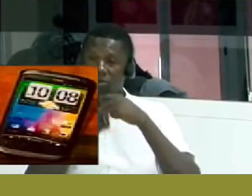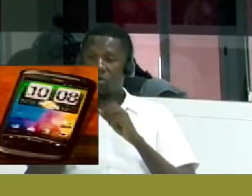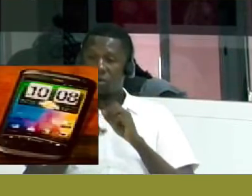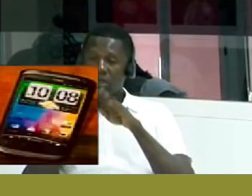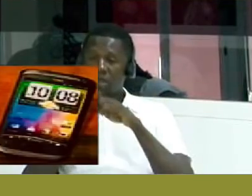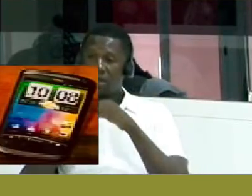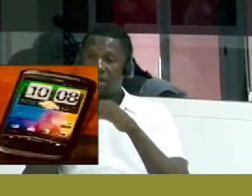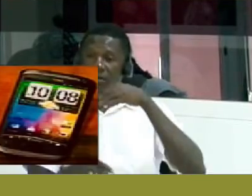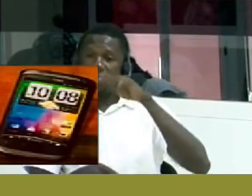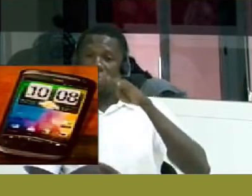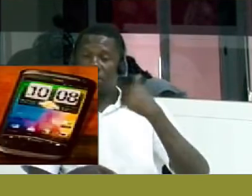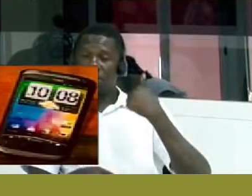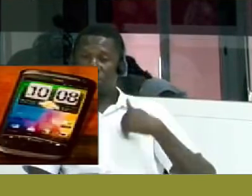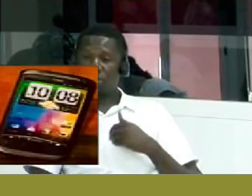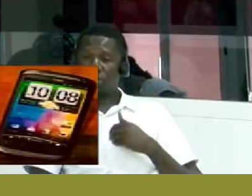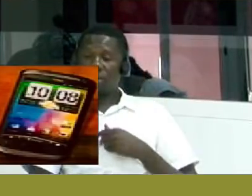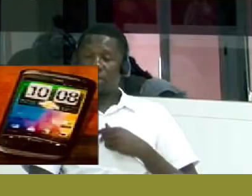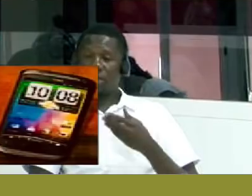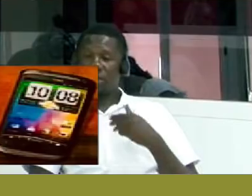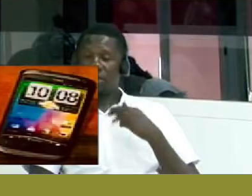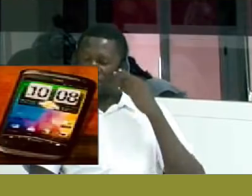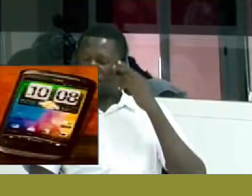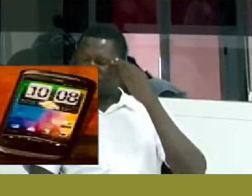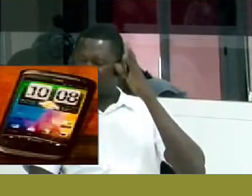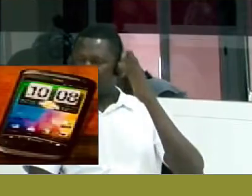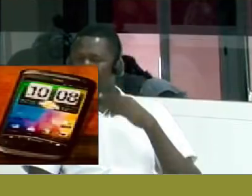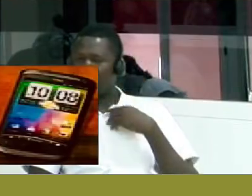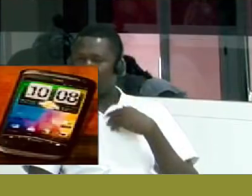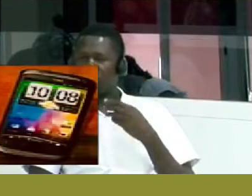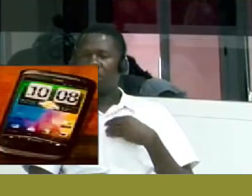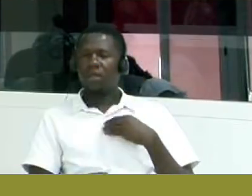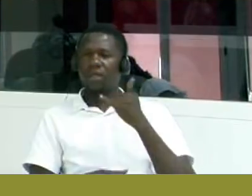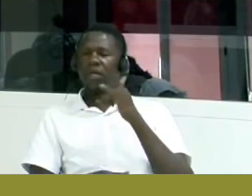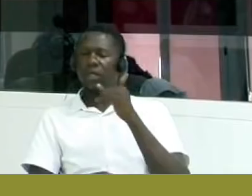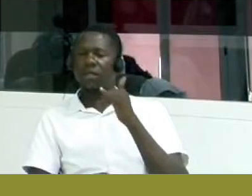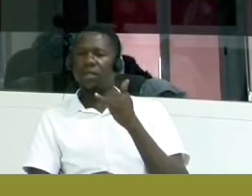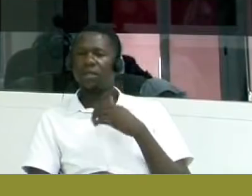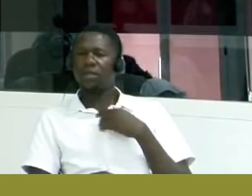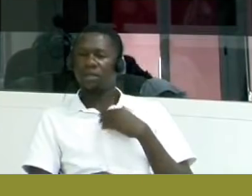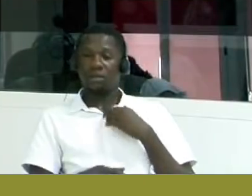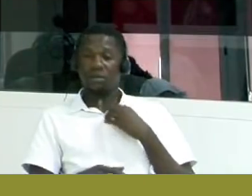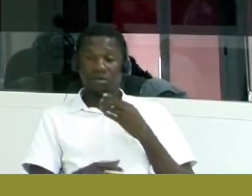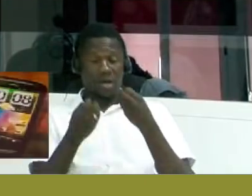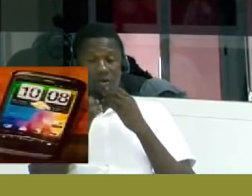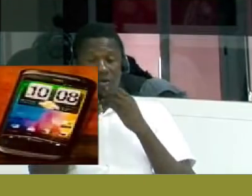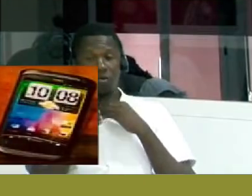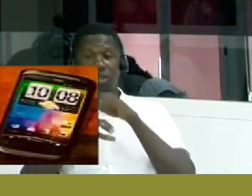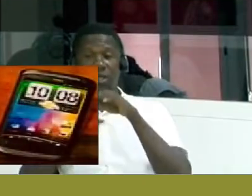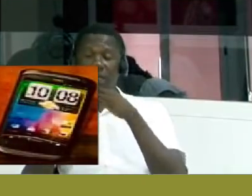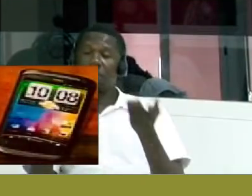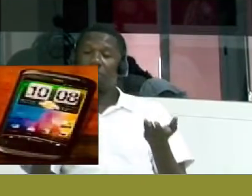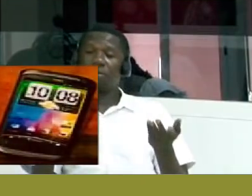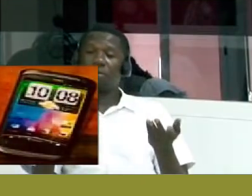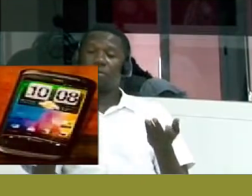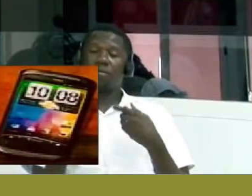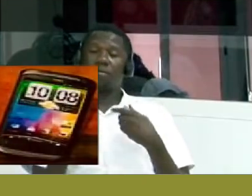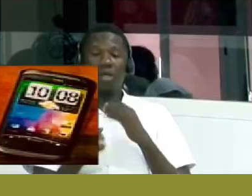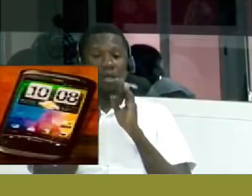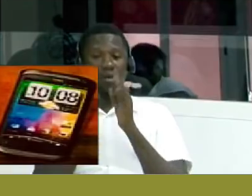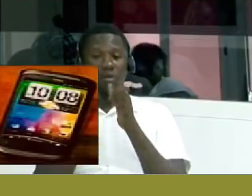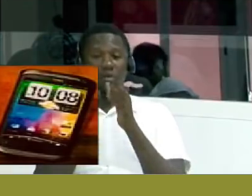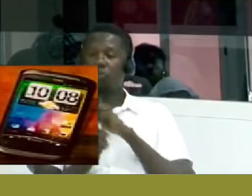he tried to forget. I brought him, he said, oh, yes, sir. I said, I have just been asked to sack them. I told him I wasn't doing